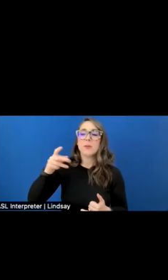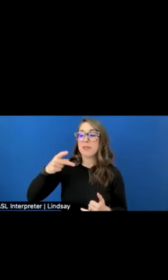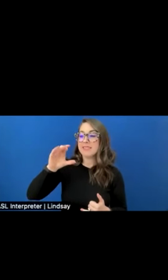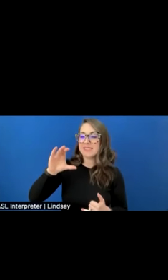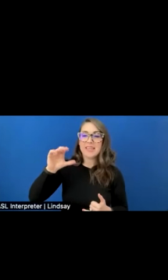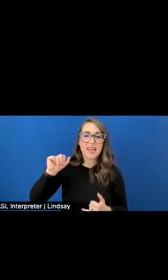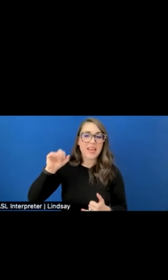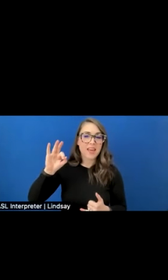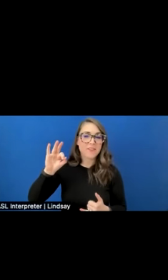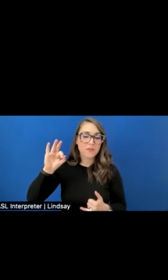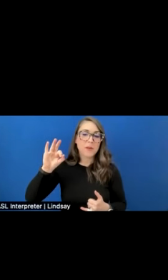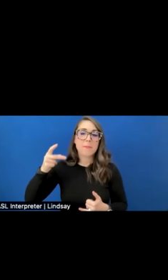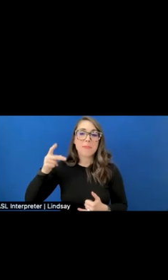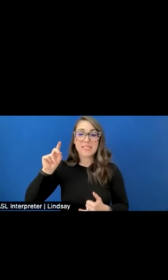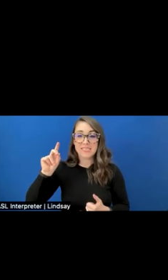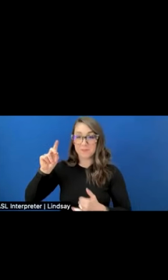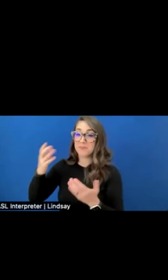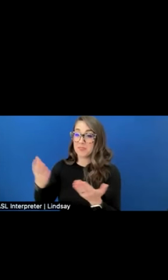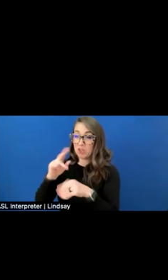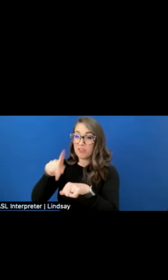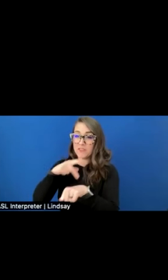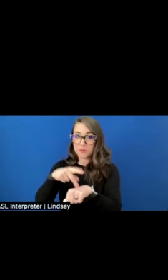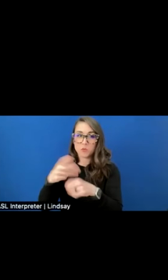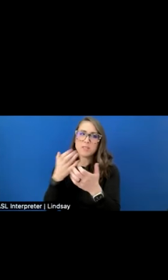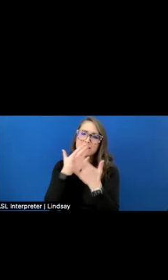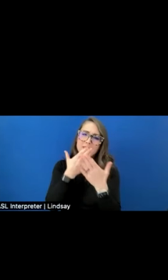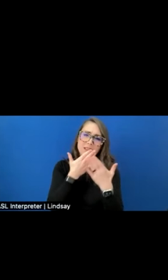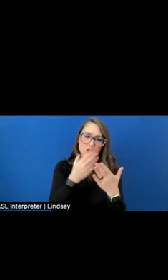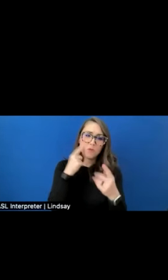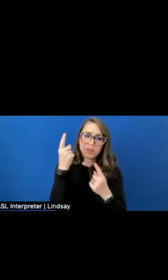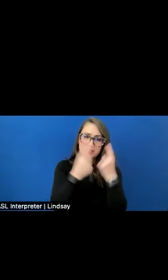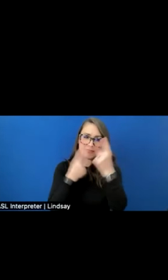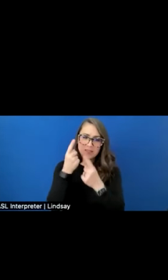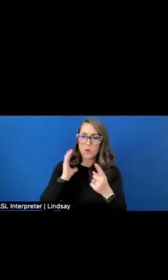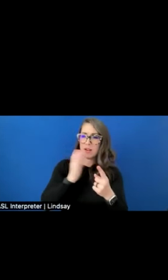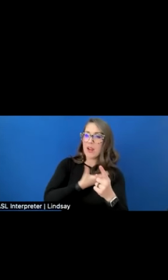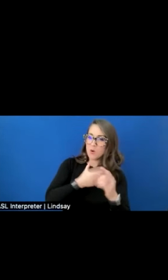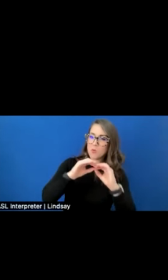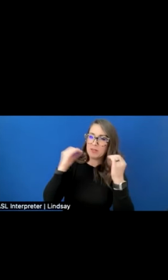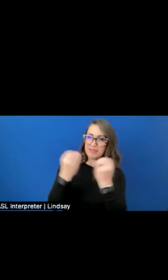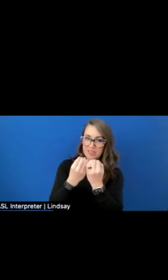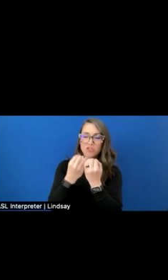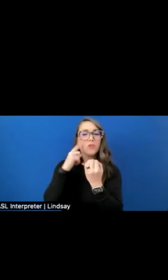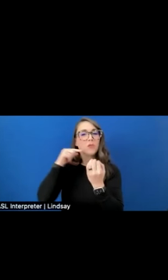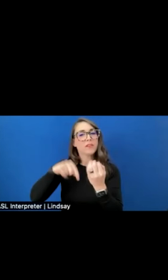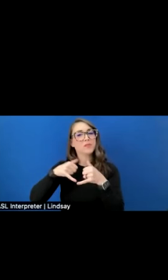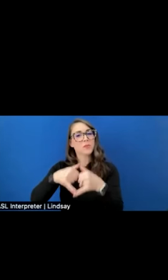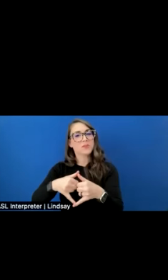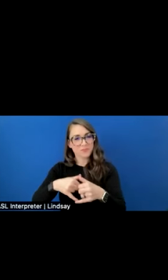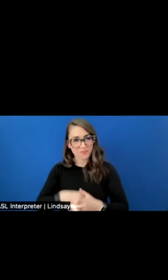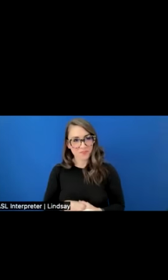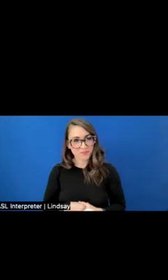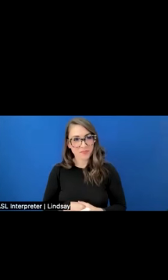Italy team in the Philippines, we want to thank you for considering PCAFPD for the 2024 Loret Miller Ruppe Award for Outstanding Community Service. PCAFPD celebrated its